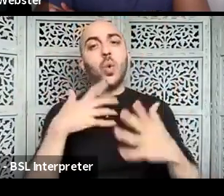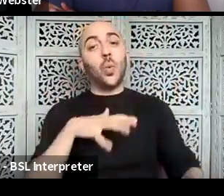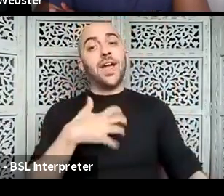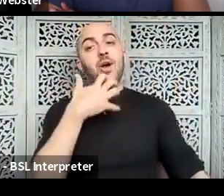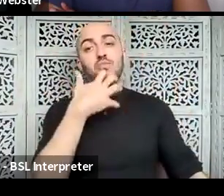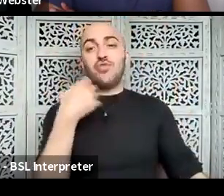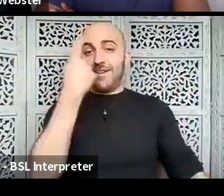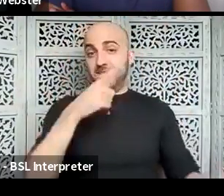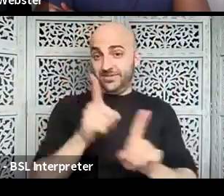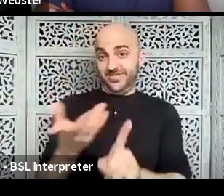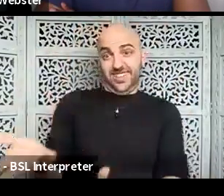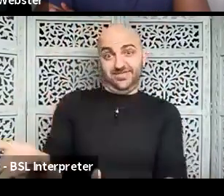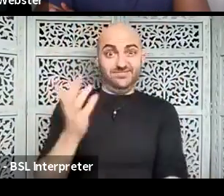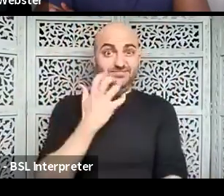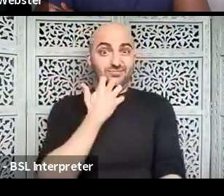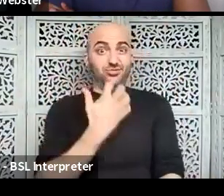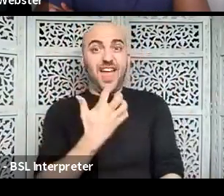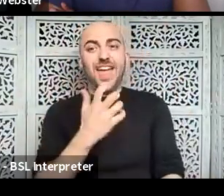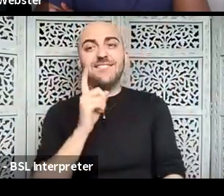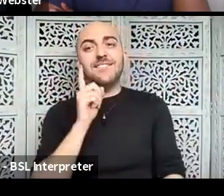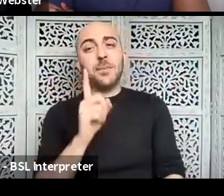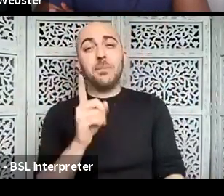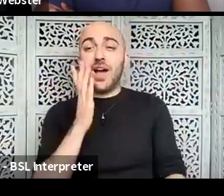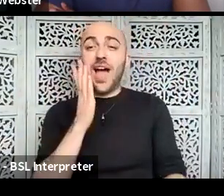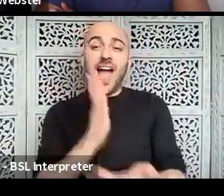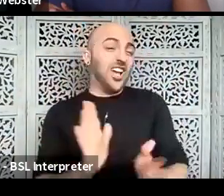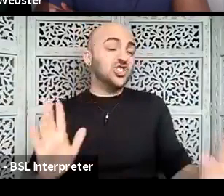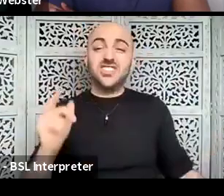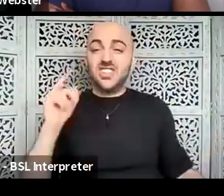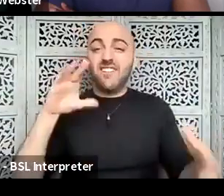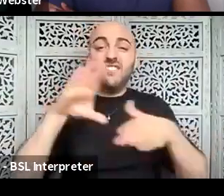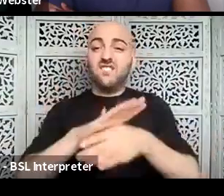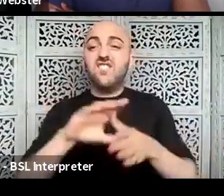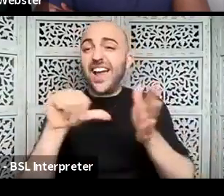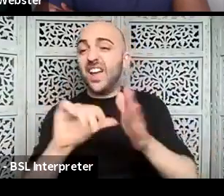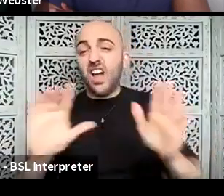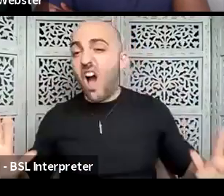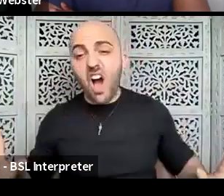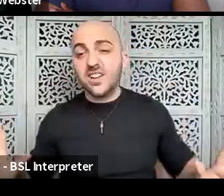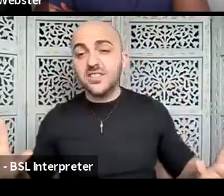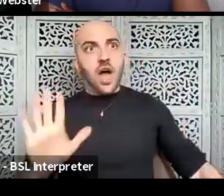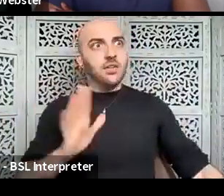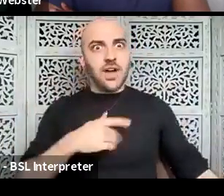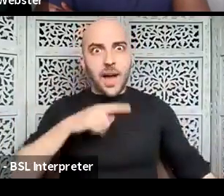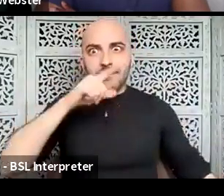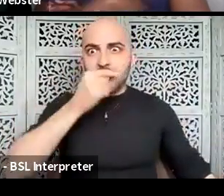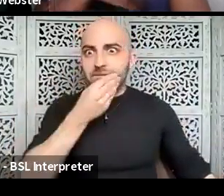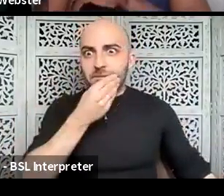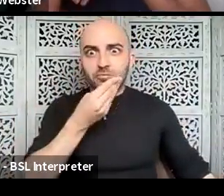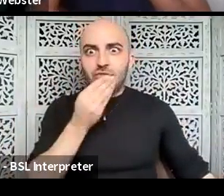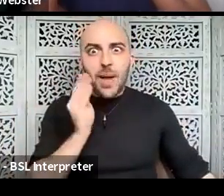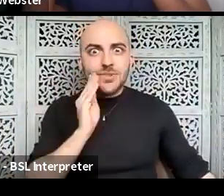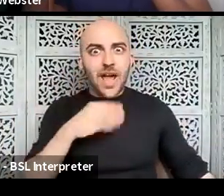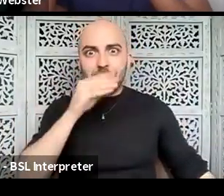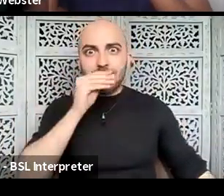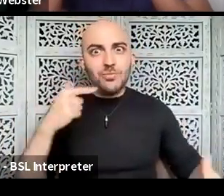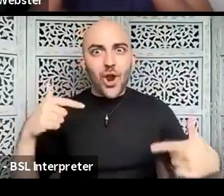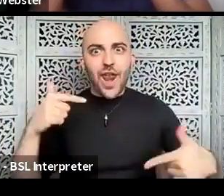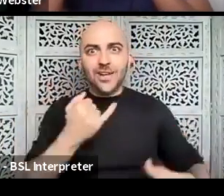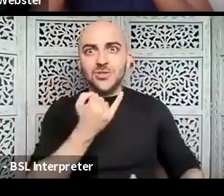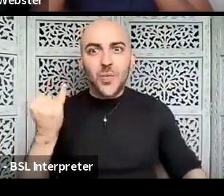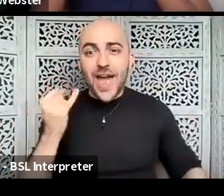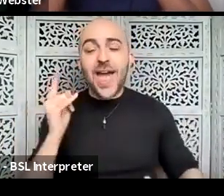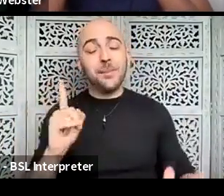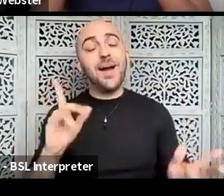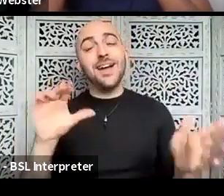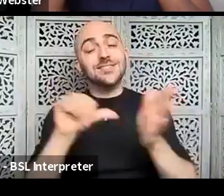come on here is to say, actually, it's fucking hard. Sorry, I shouldn't be swearing. I'm fasting. It's Ramadan, but it's bloody hard. It's